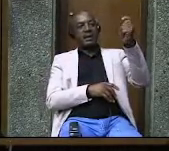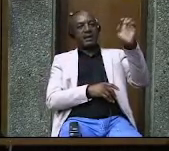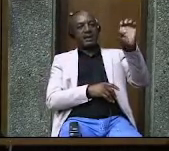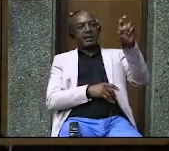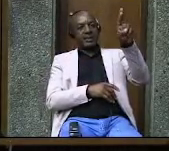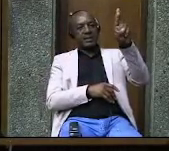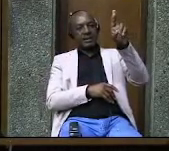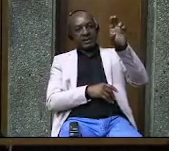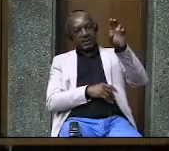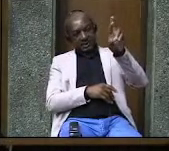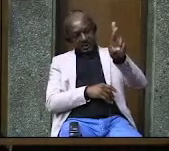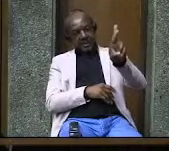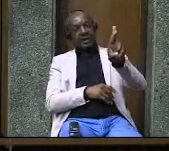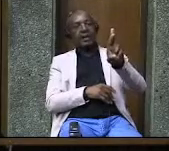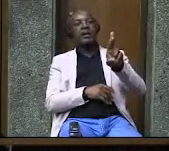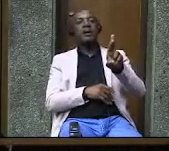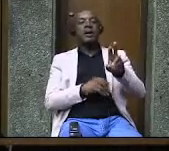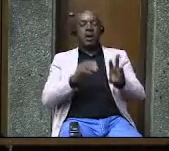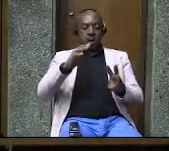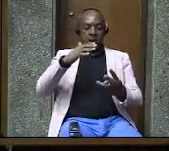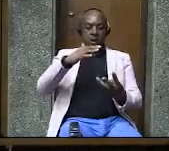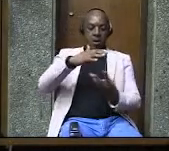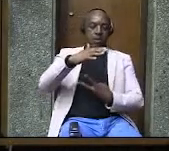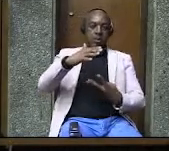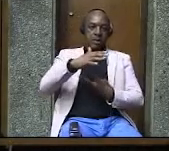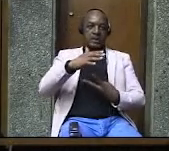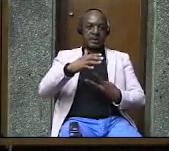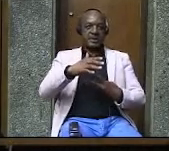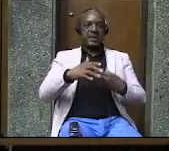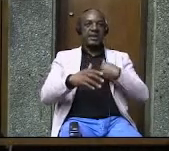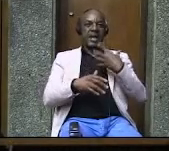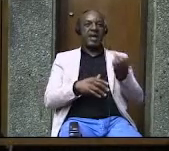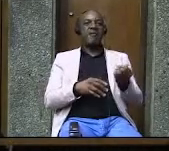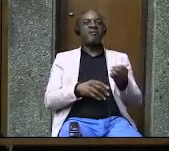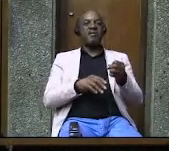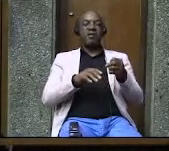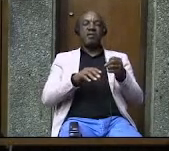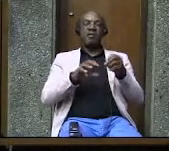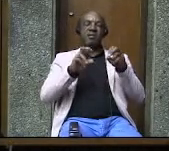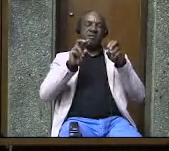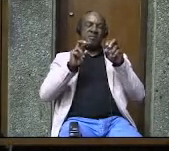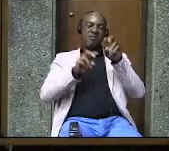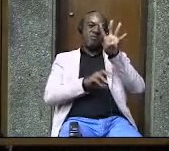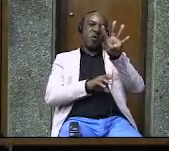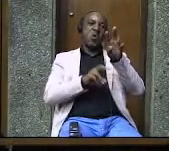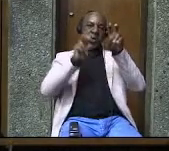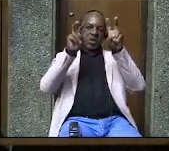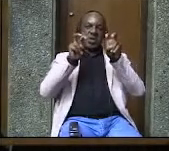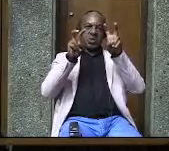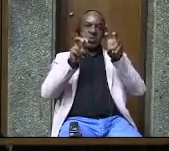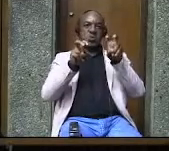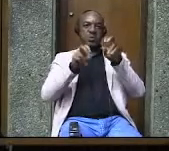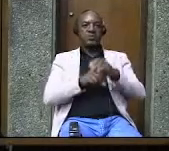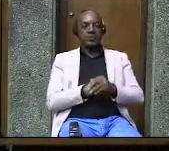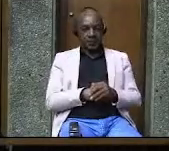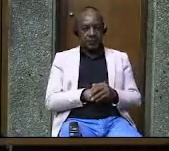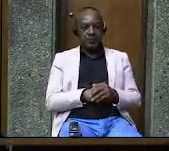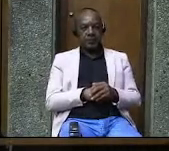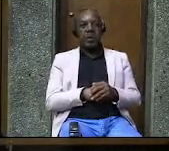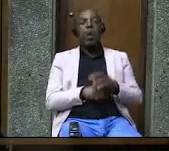in Mfuleni local municipality. I've got 4 points that I'm going to be very short and sweet on